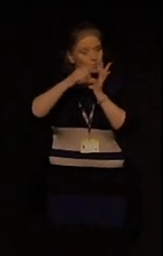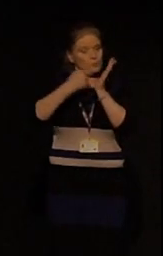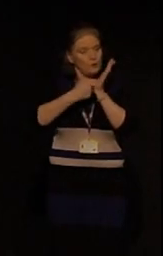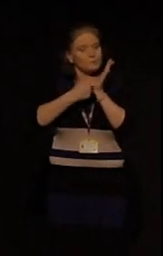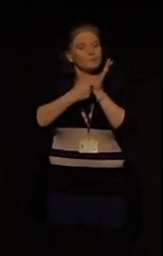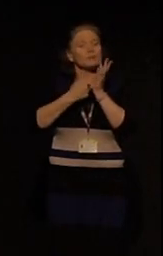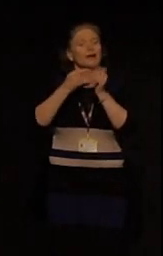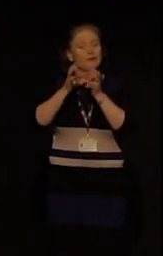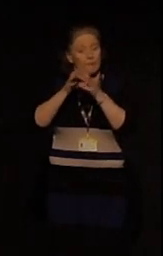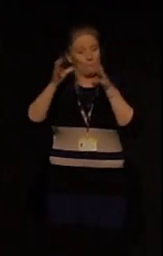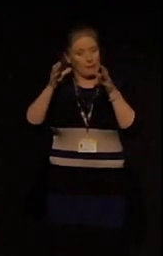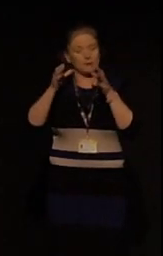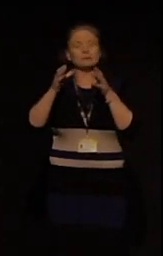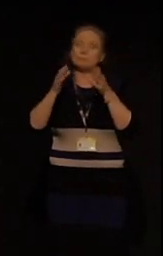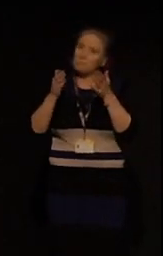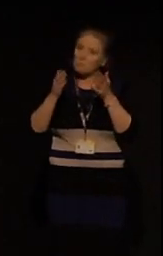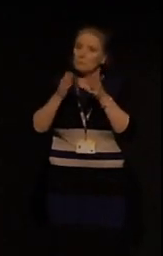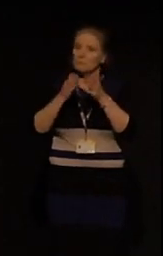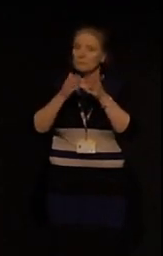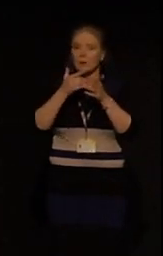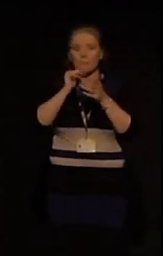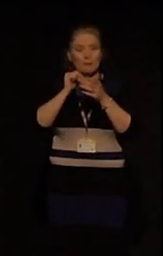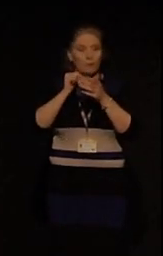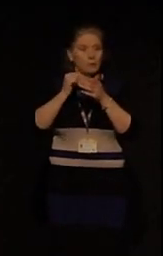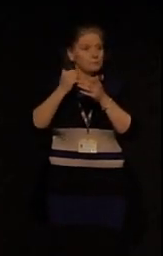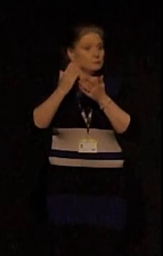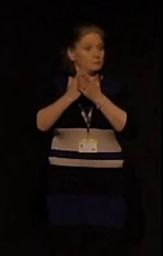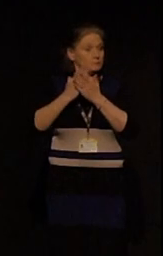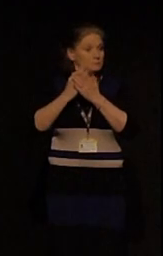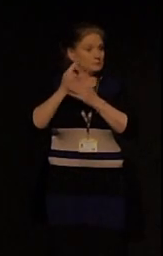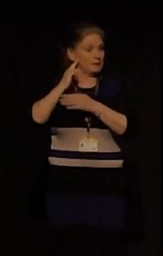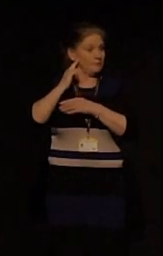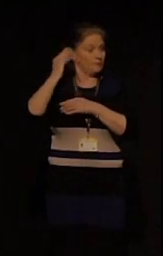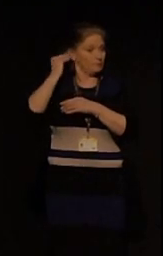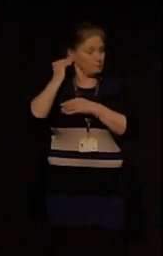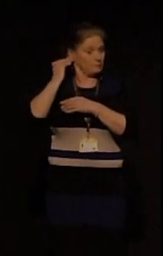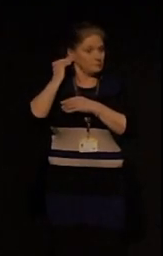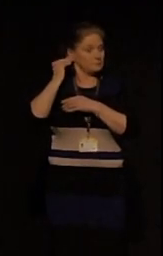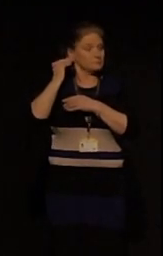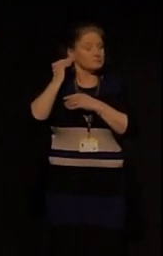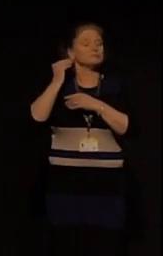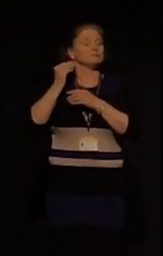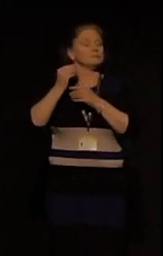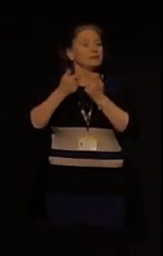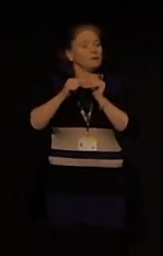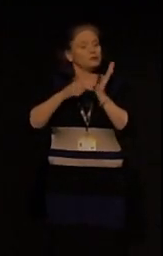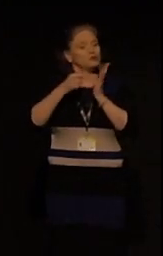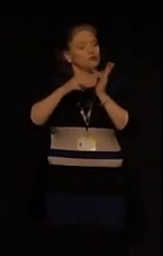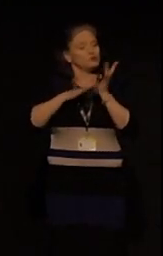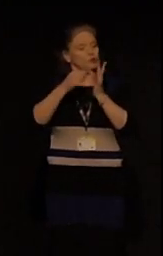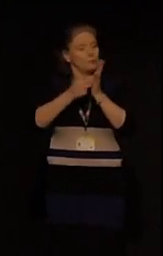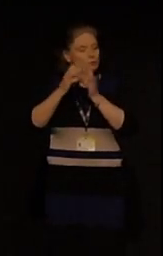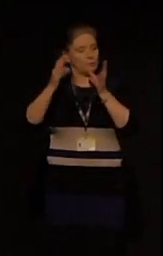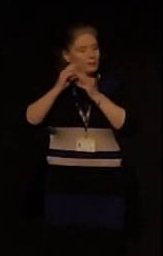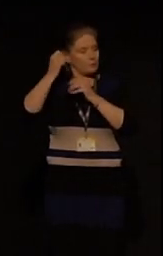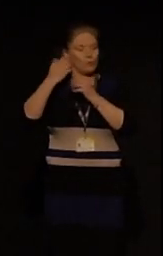was very large, most cases the people would lose their hearing in this ear when the tumor was removed. This ear would go